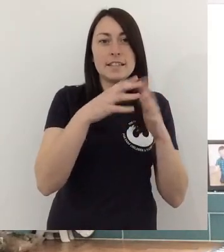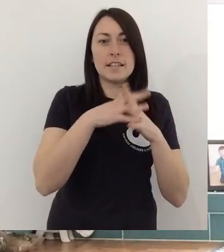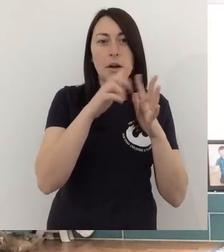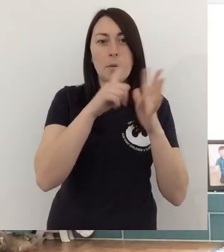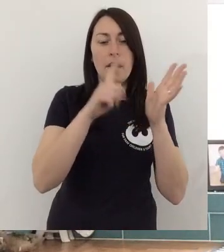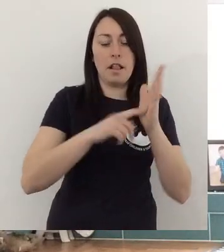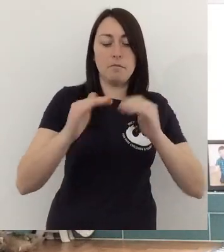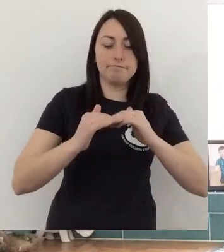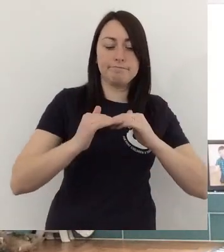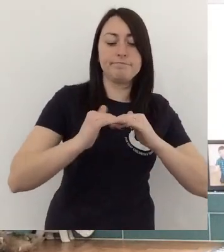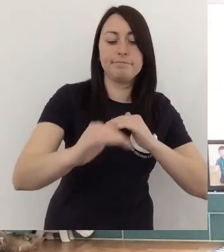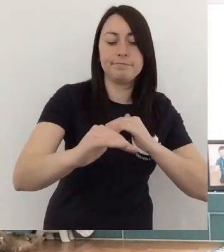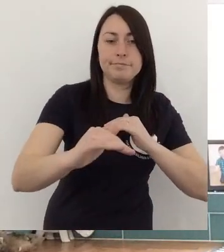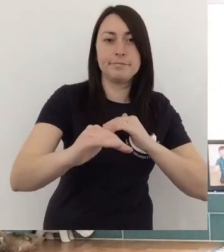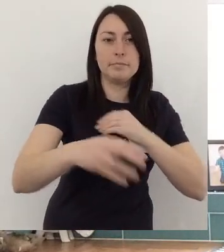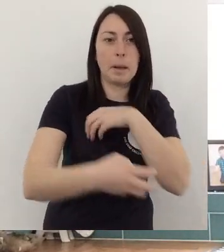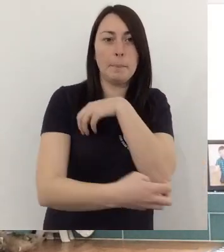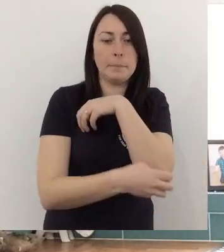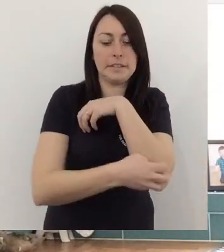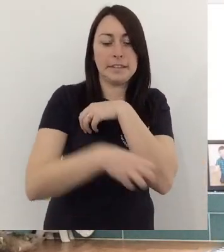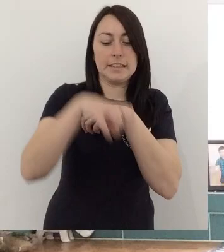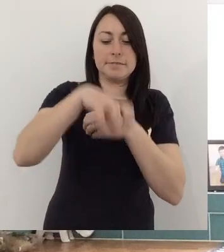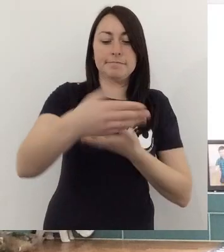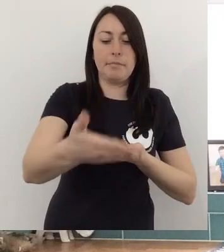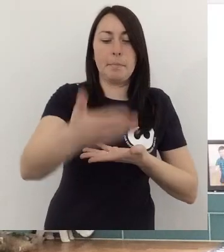Pop a tea towel down.